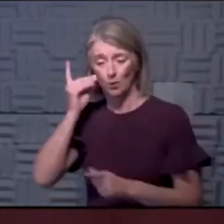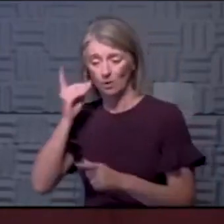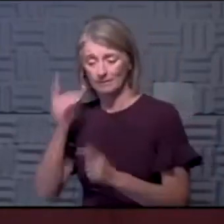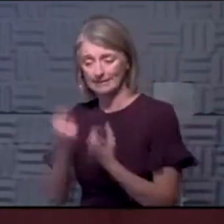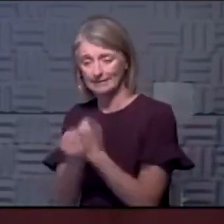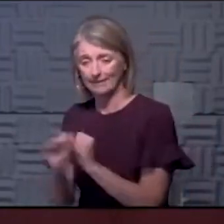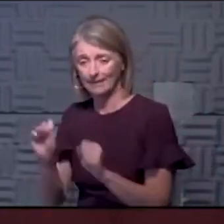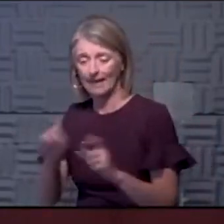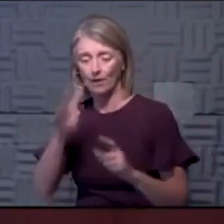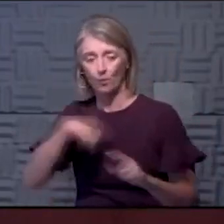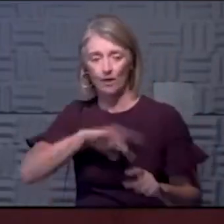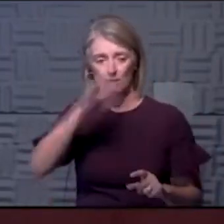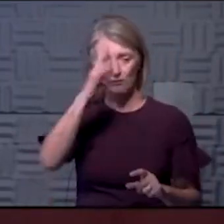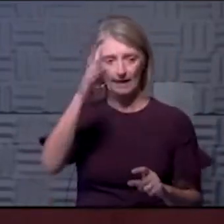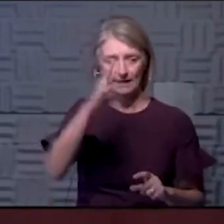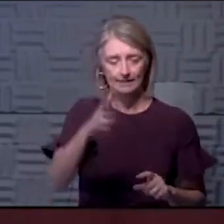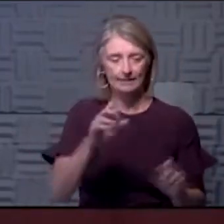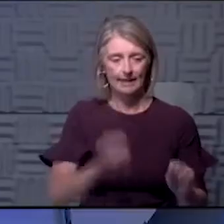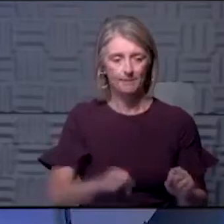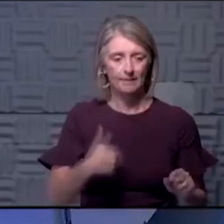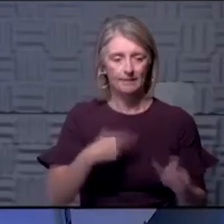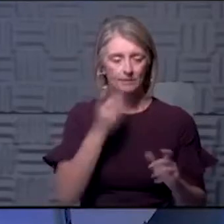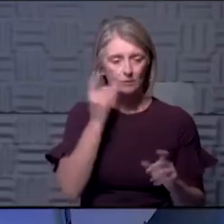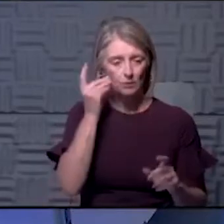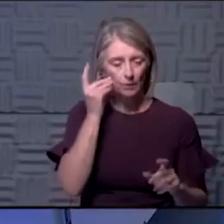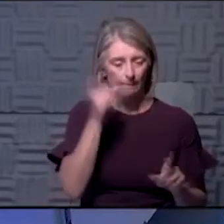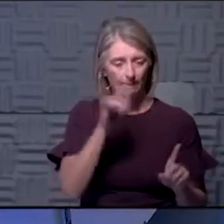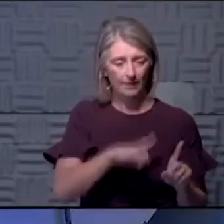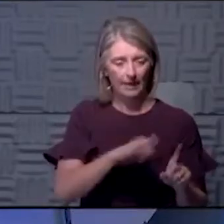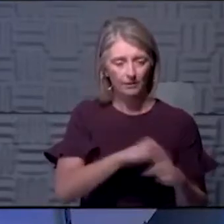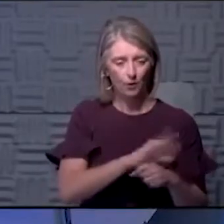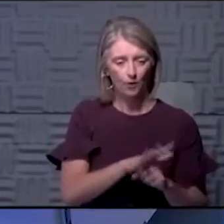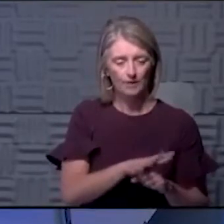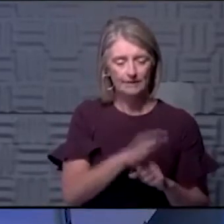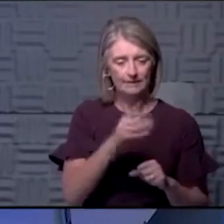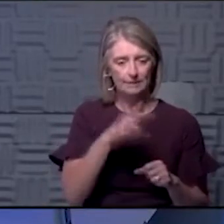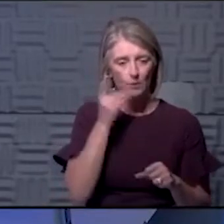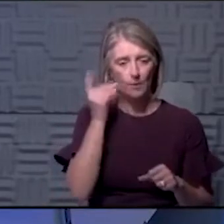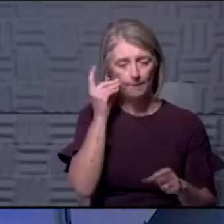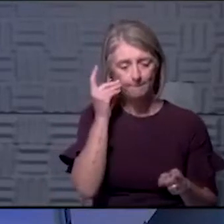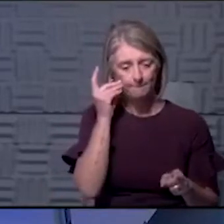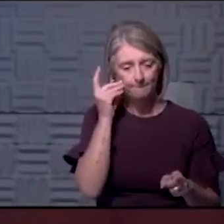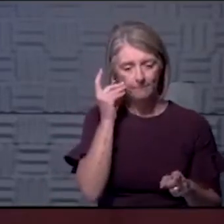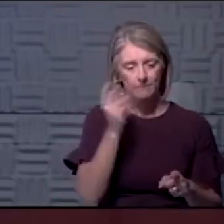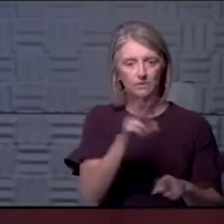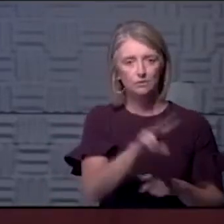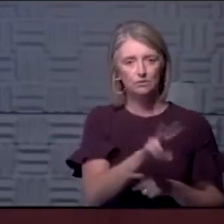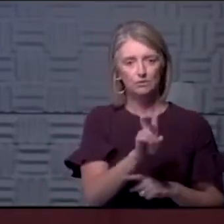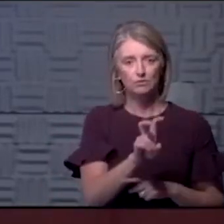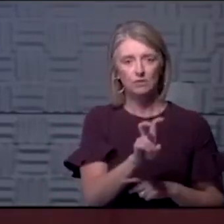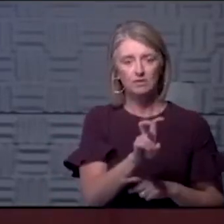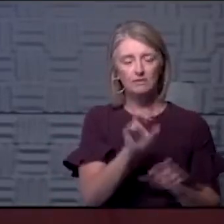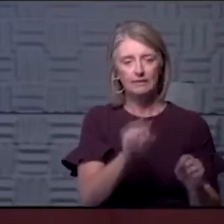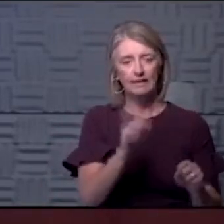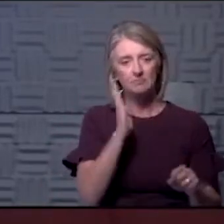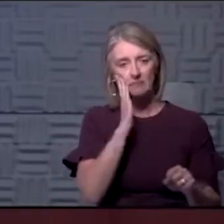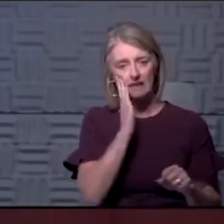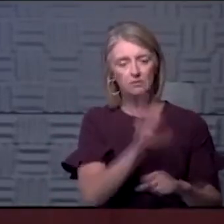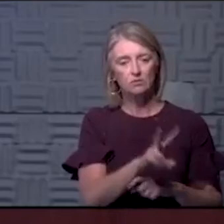safely. So we had to create How a many, separate how many opportunity students for can that. be in? It's a nascent. Yeah, right? we've got at least 200 that we can